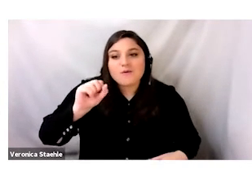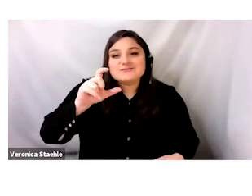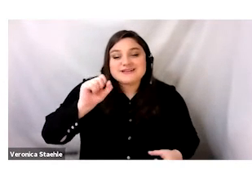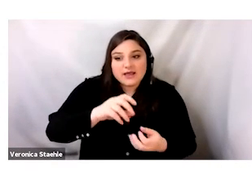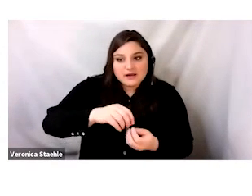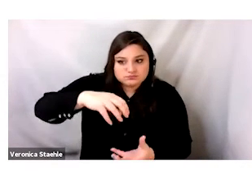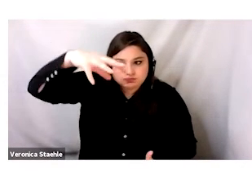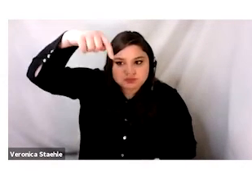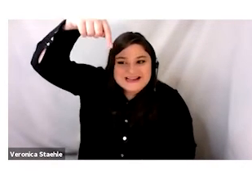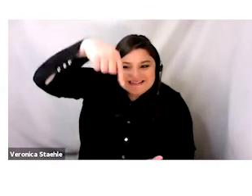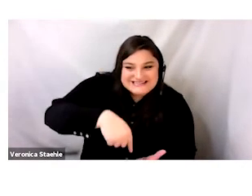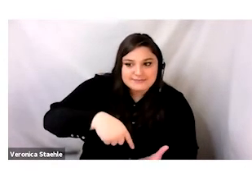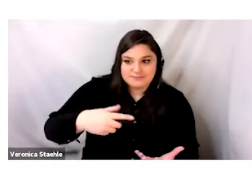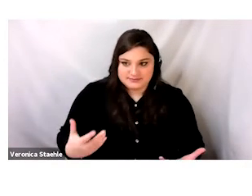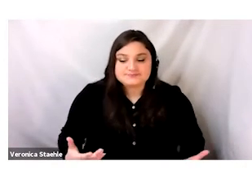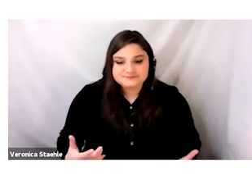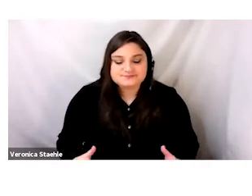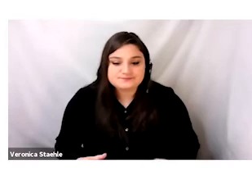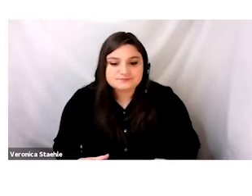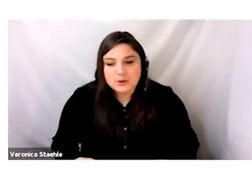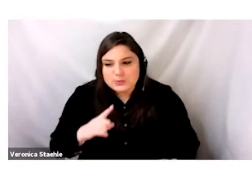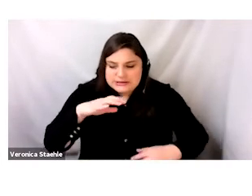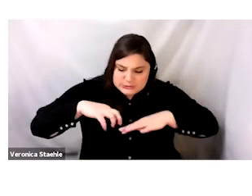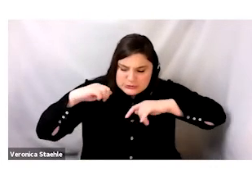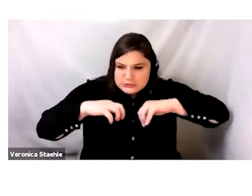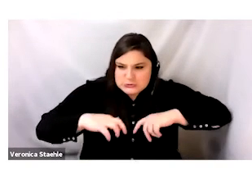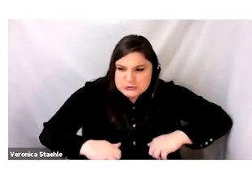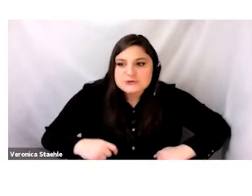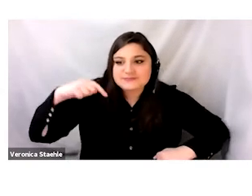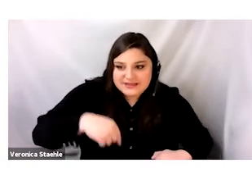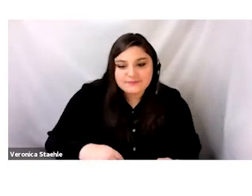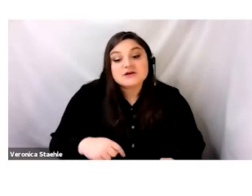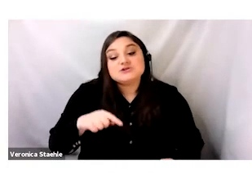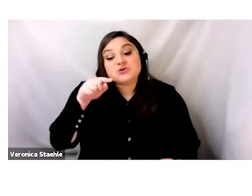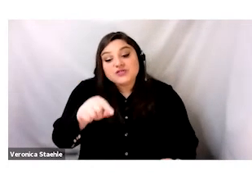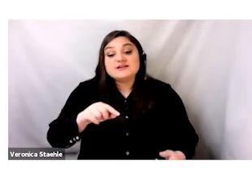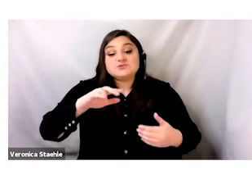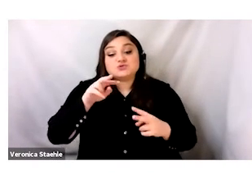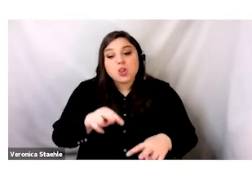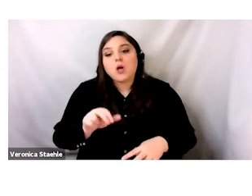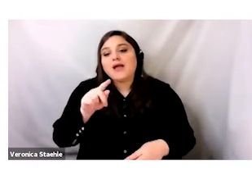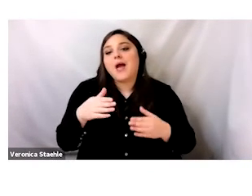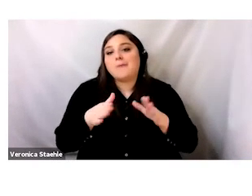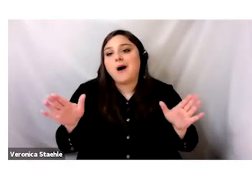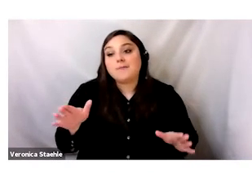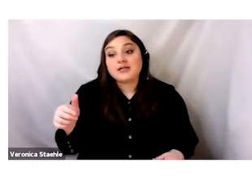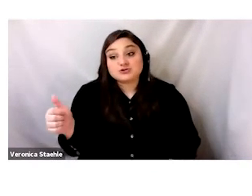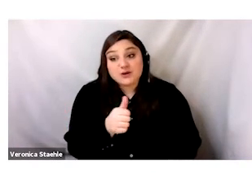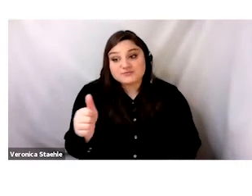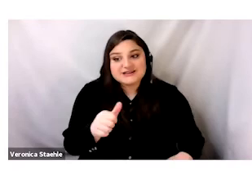in the community. And so the 2018 program was looking at public transportation access and how this